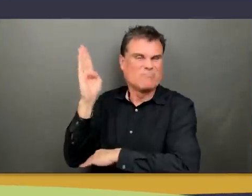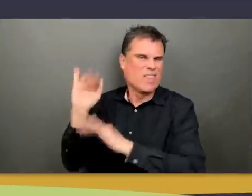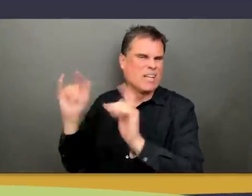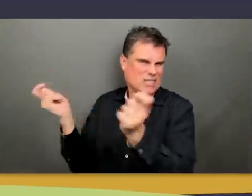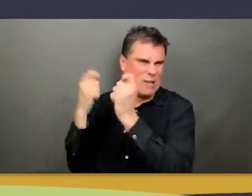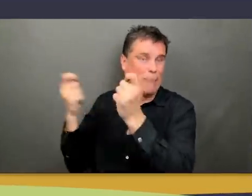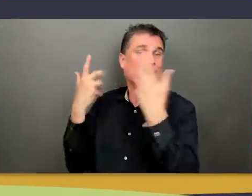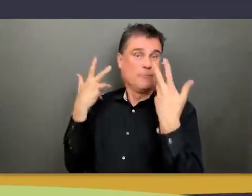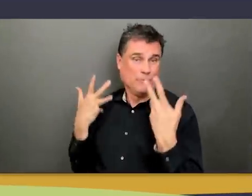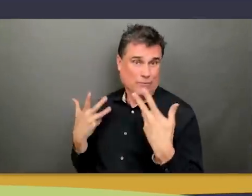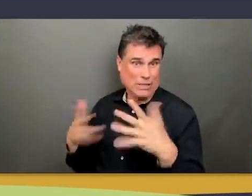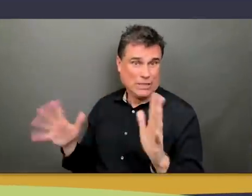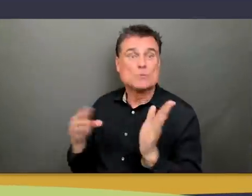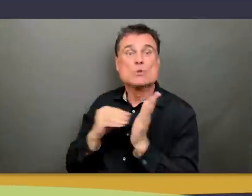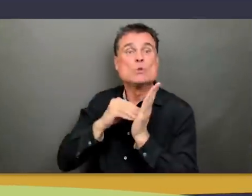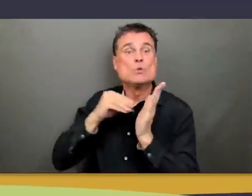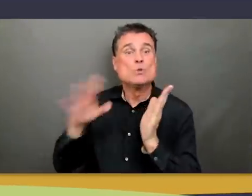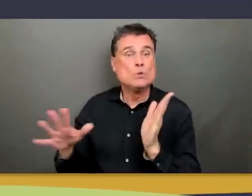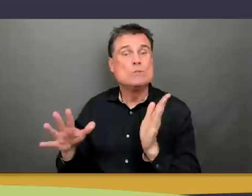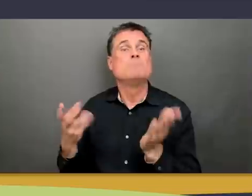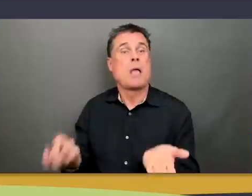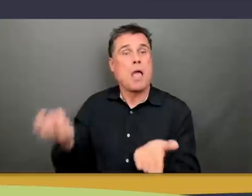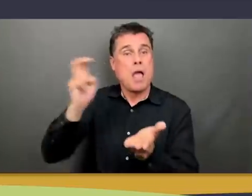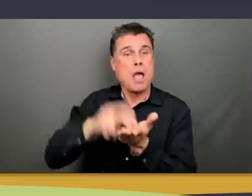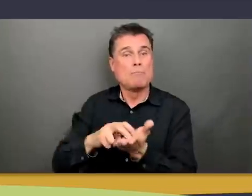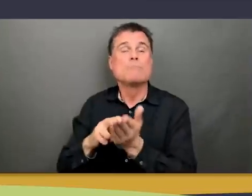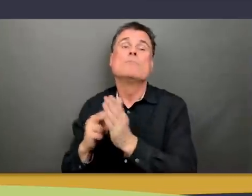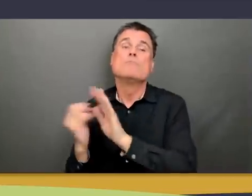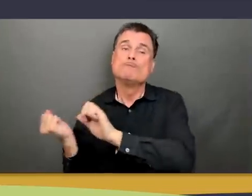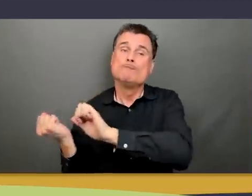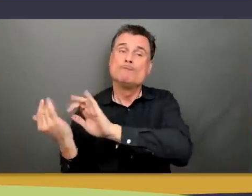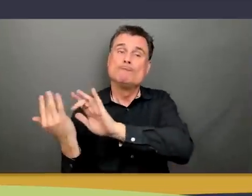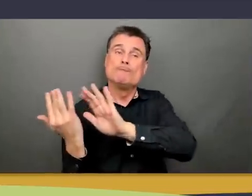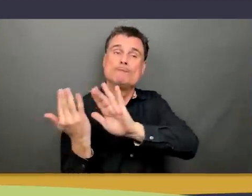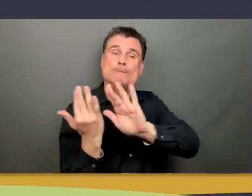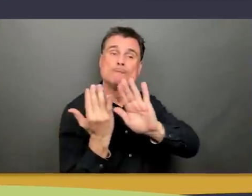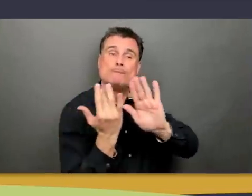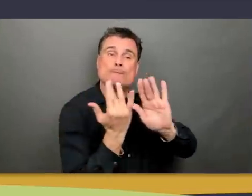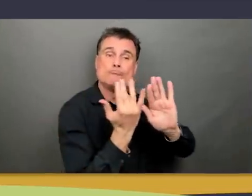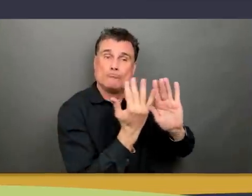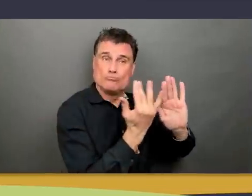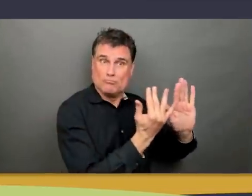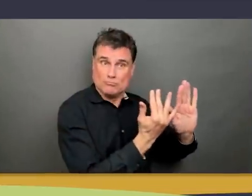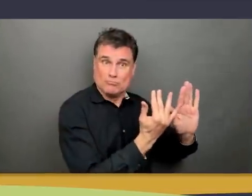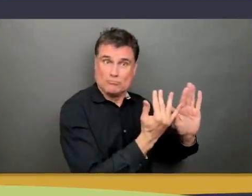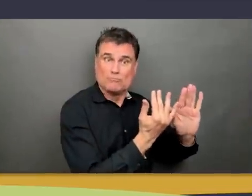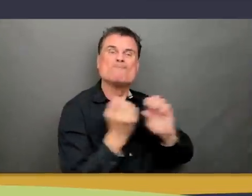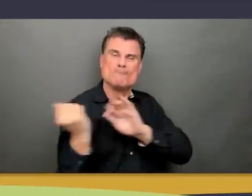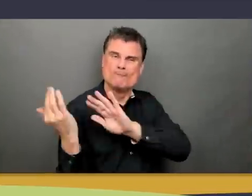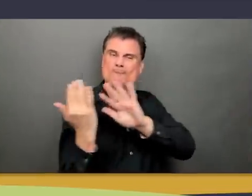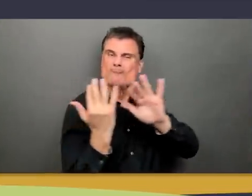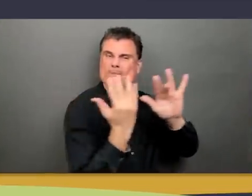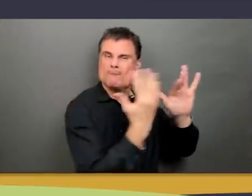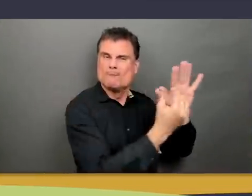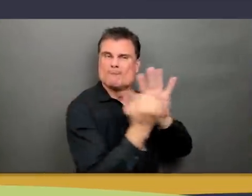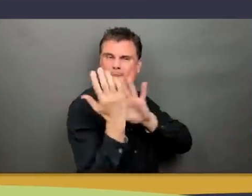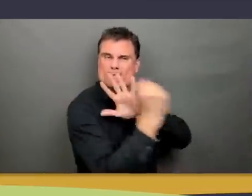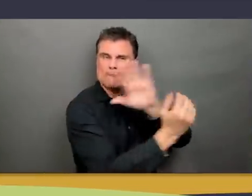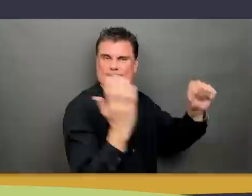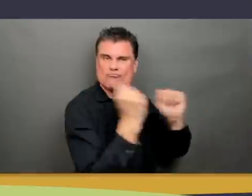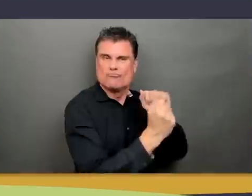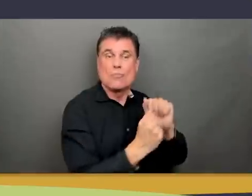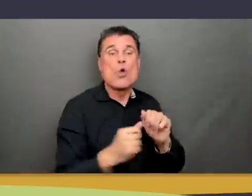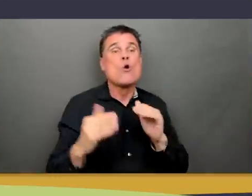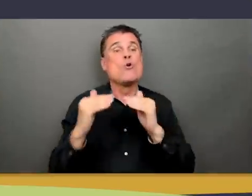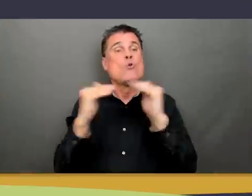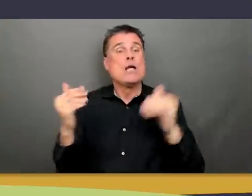grade 1. And I remember these two to three little boys came up and they said they were from grade